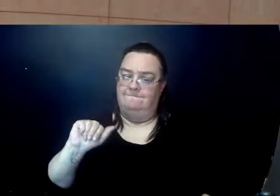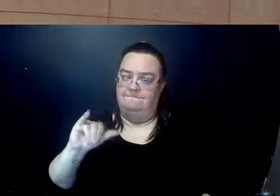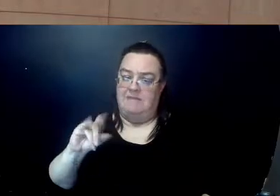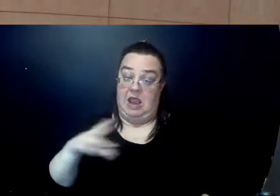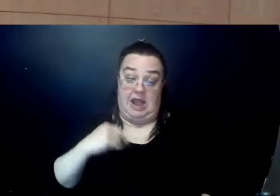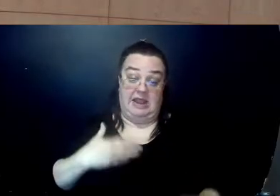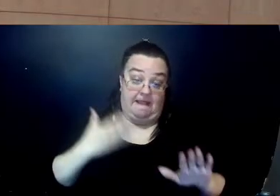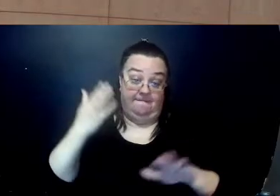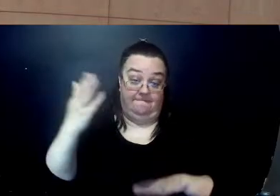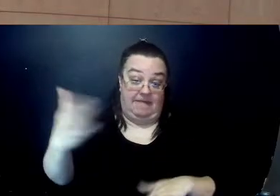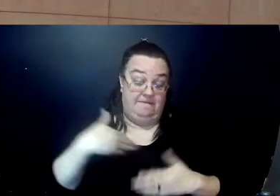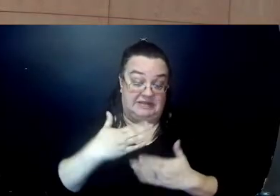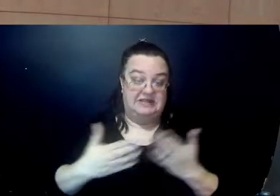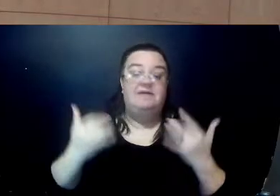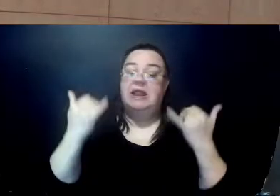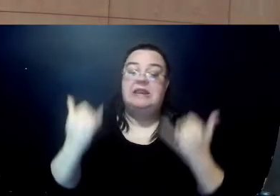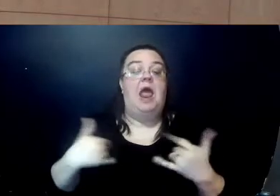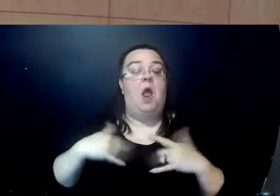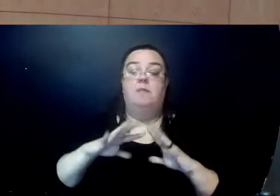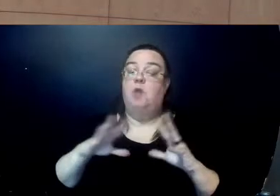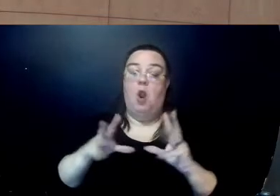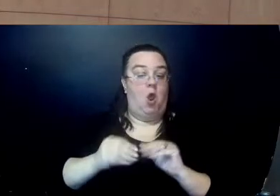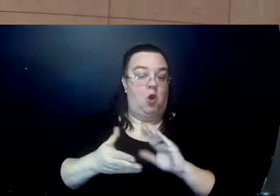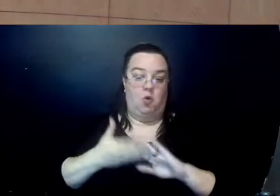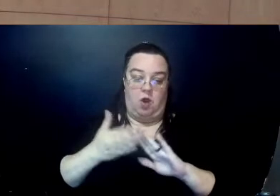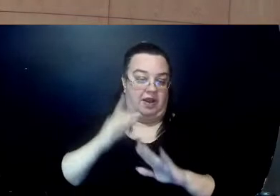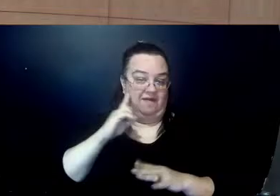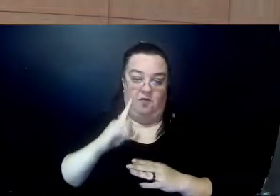submit my stuff, I'm now no longer running for either.